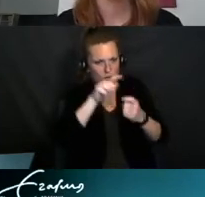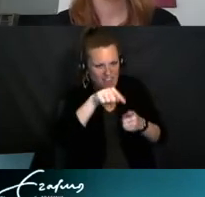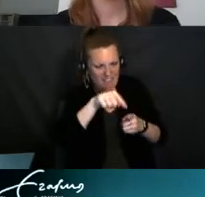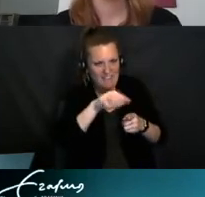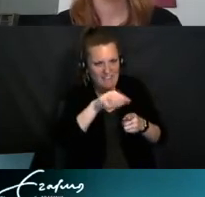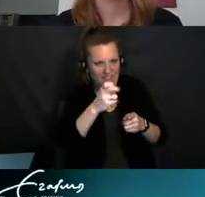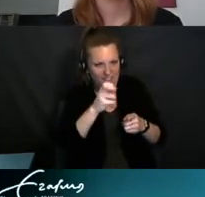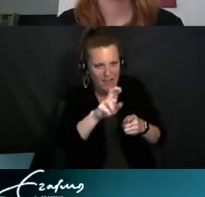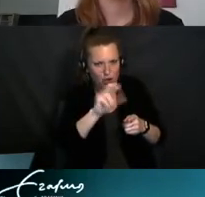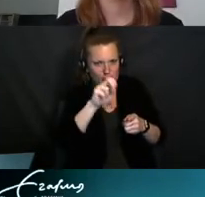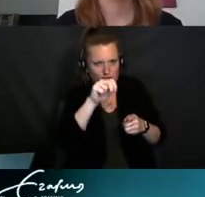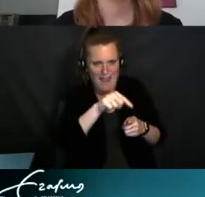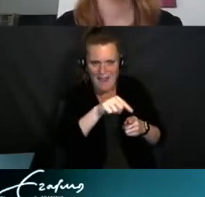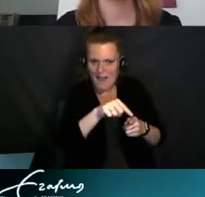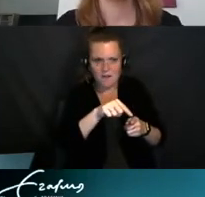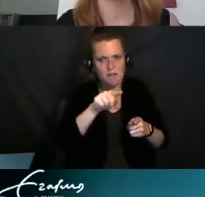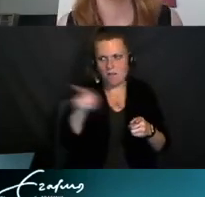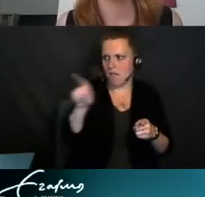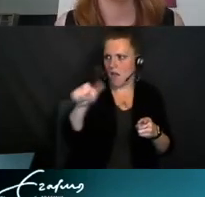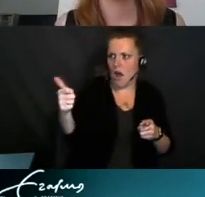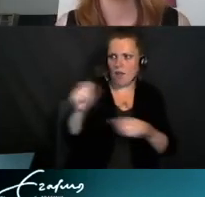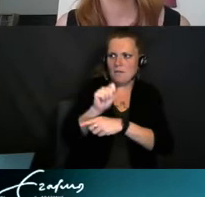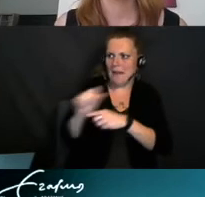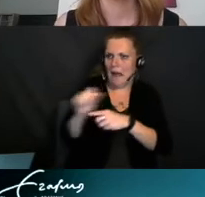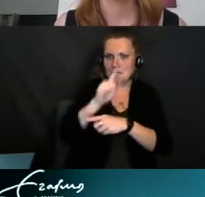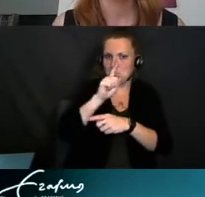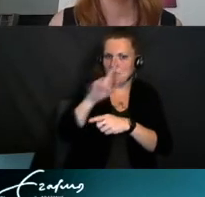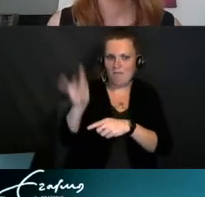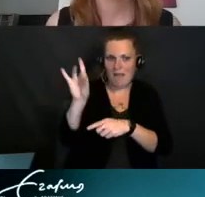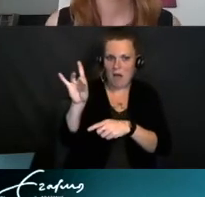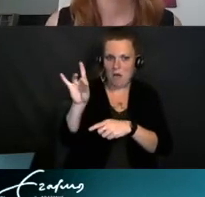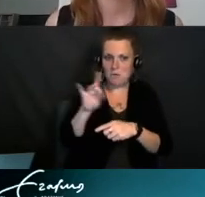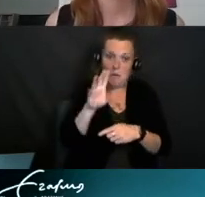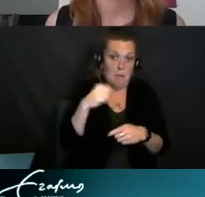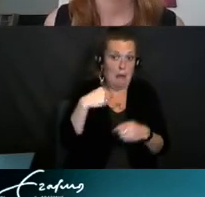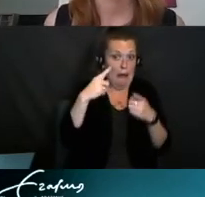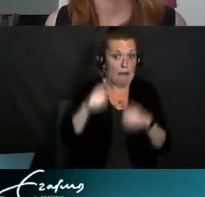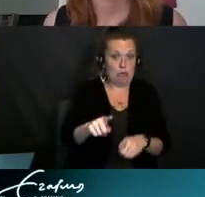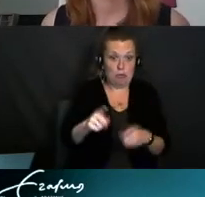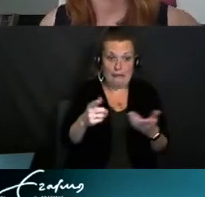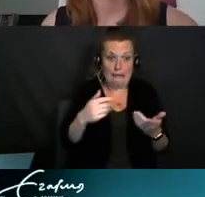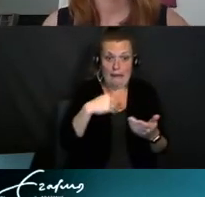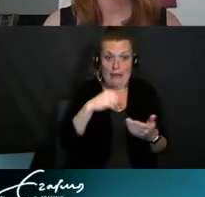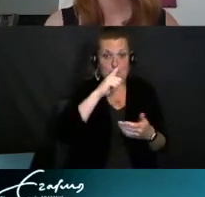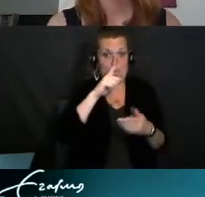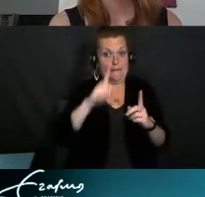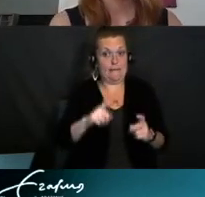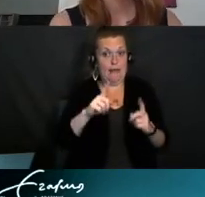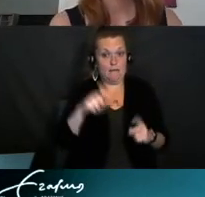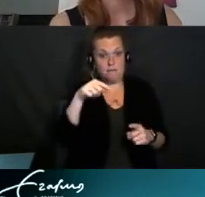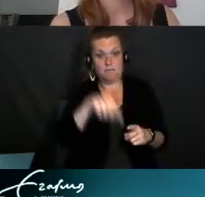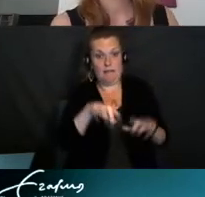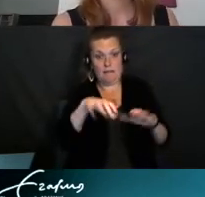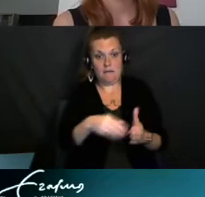not common to the other run tasks. But I agree that I didn't test it on those